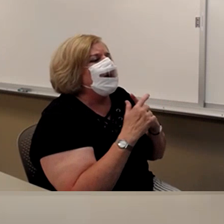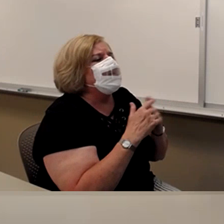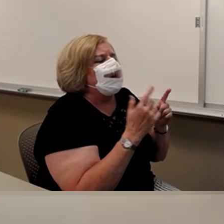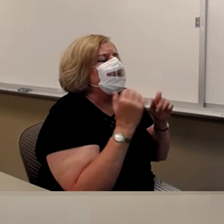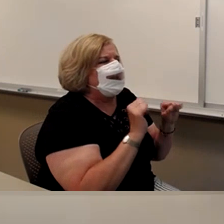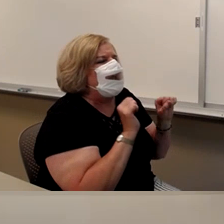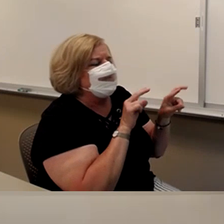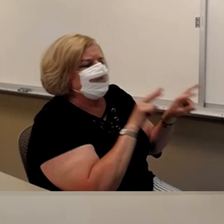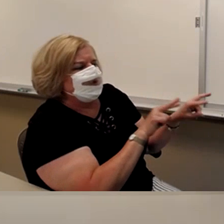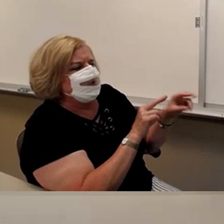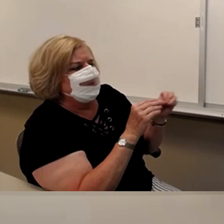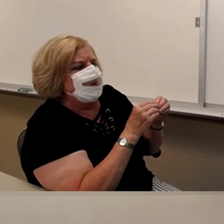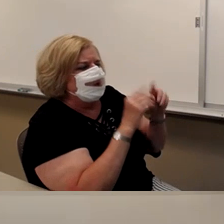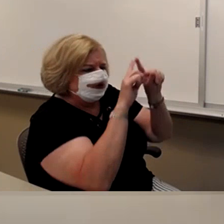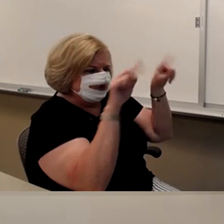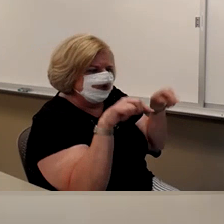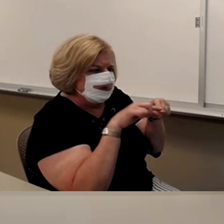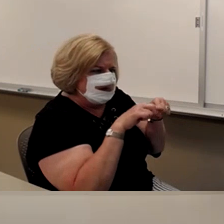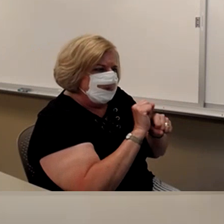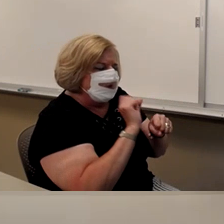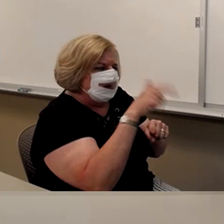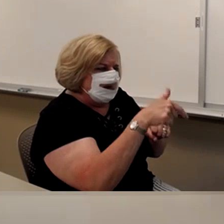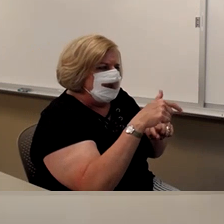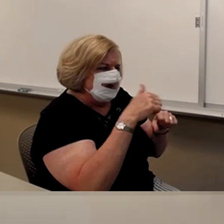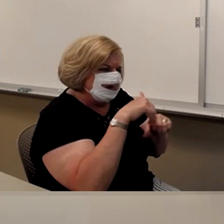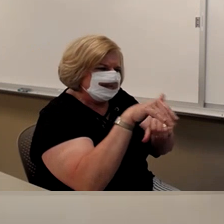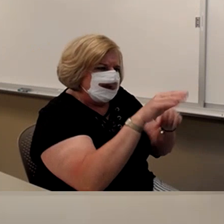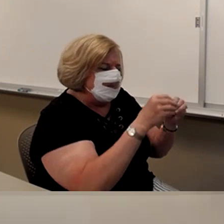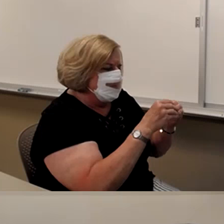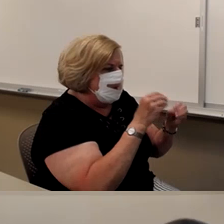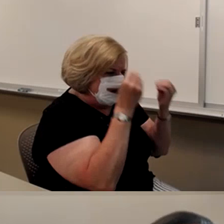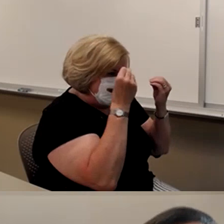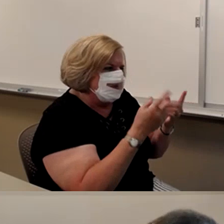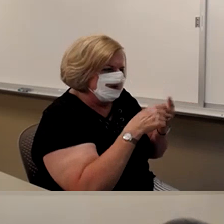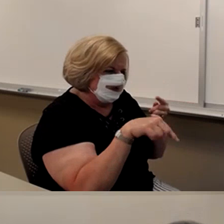more screencasting and send out more information as people start